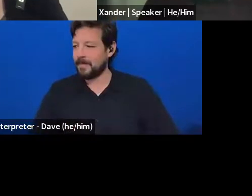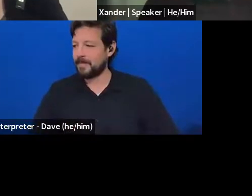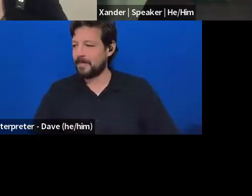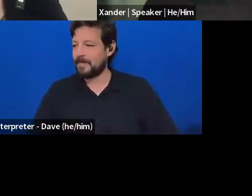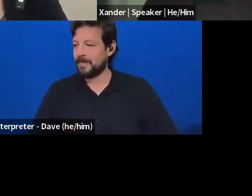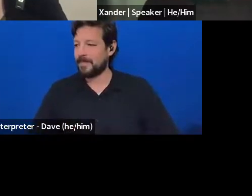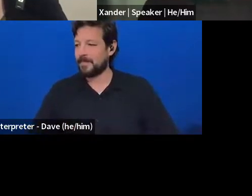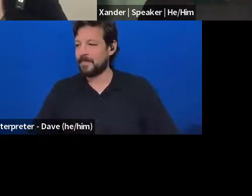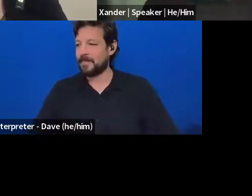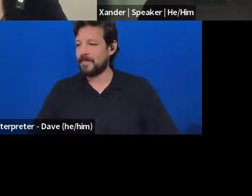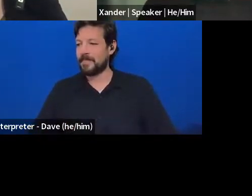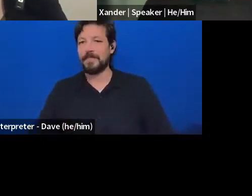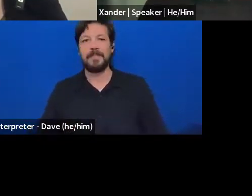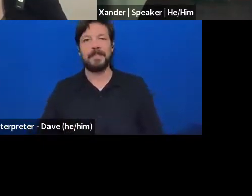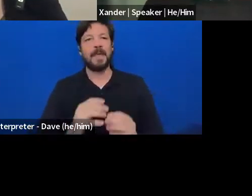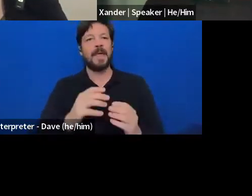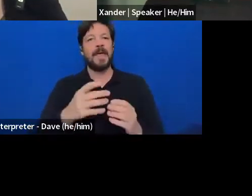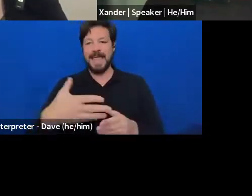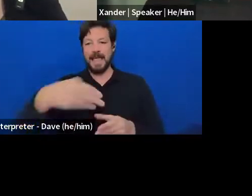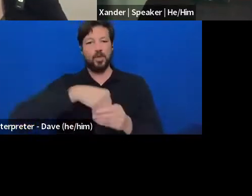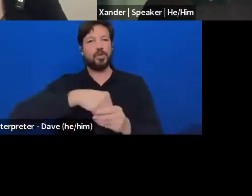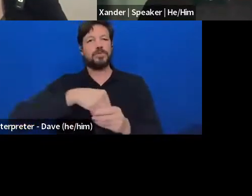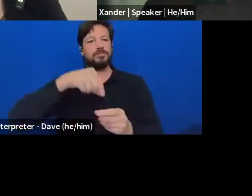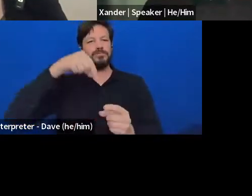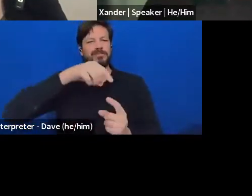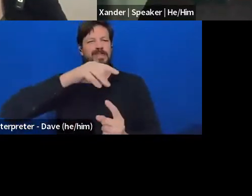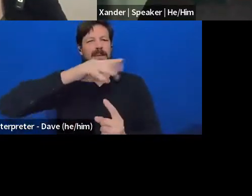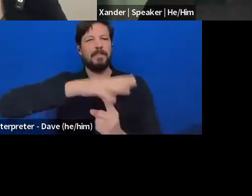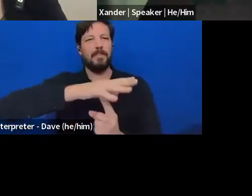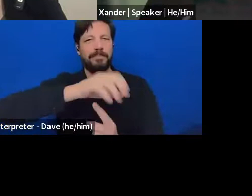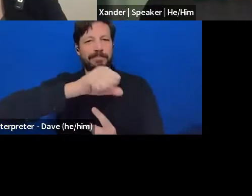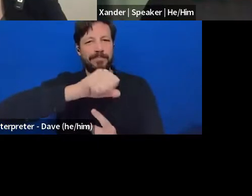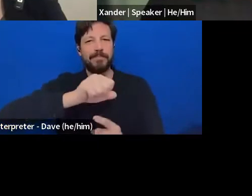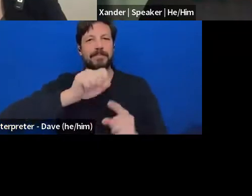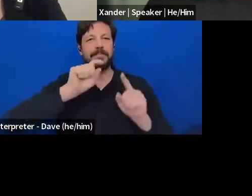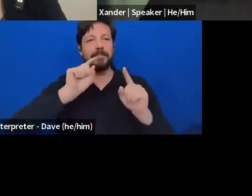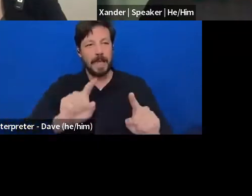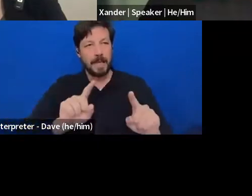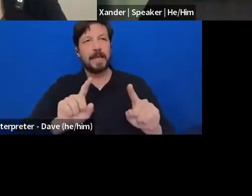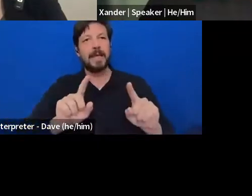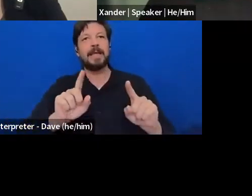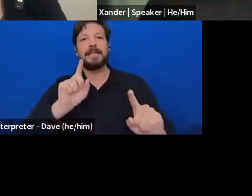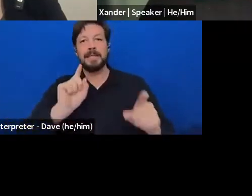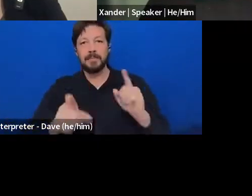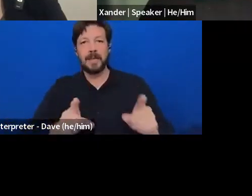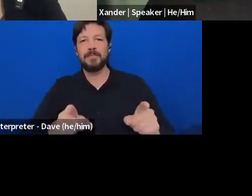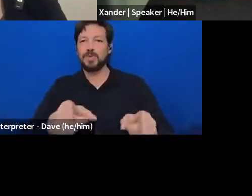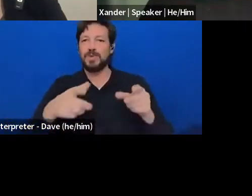Inclusion is important in itself, but sometimes taking a step back from it